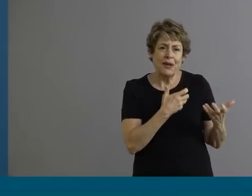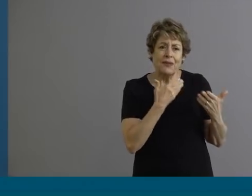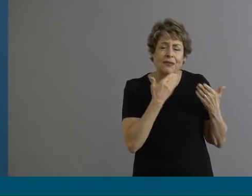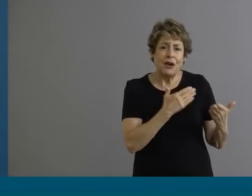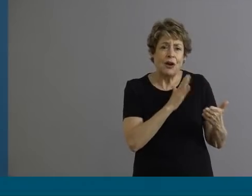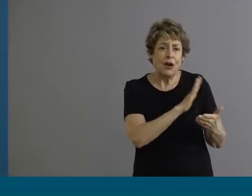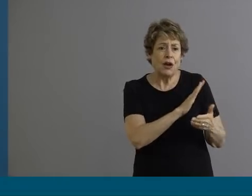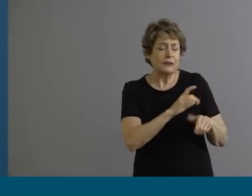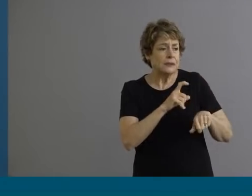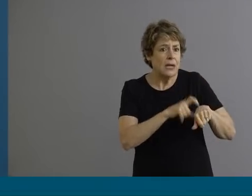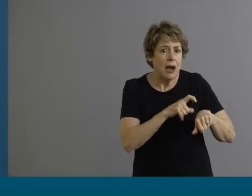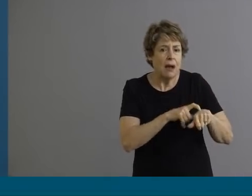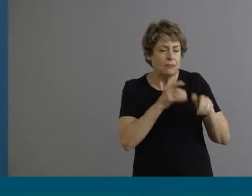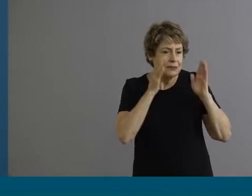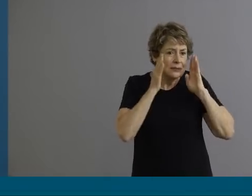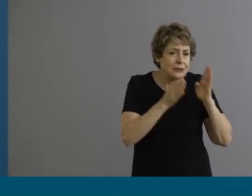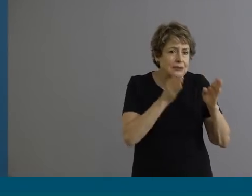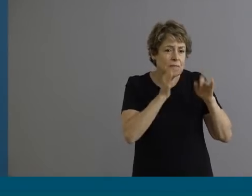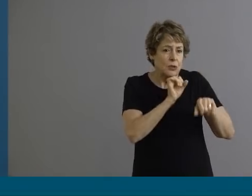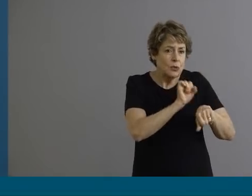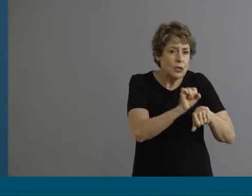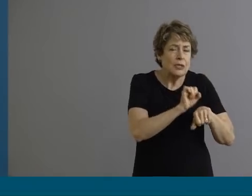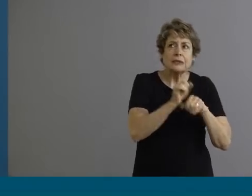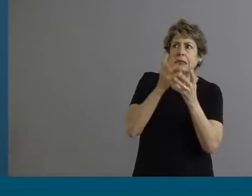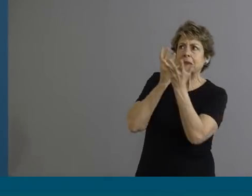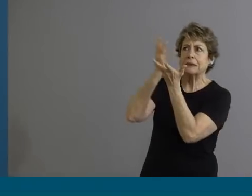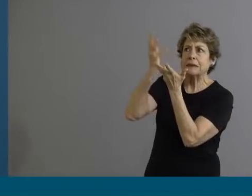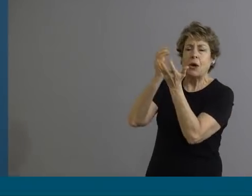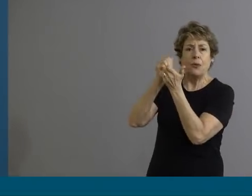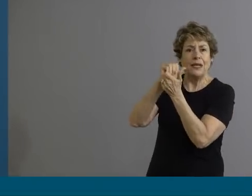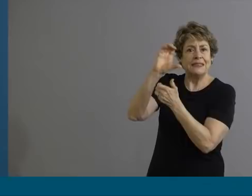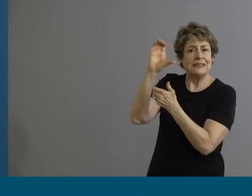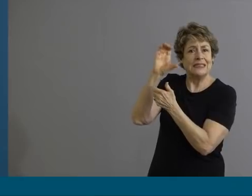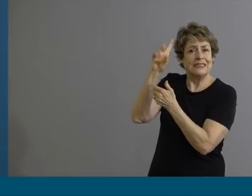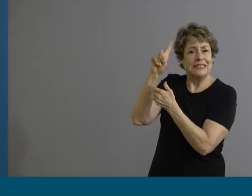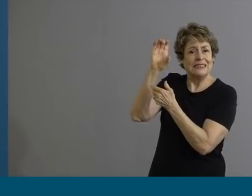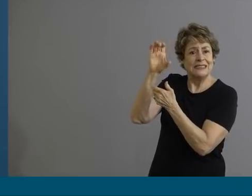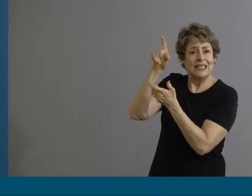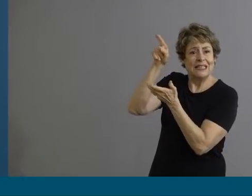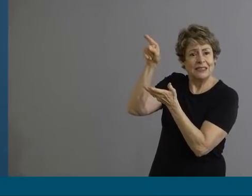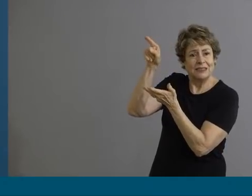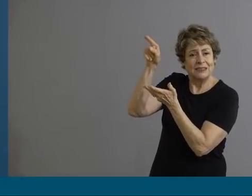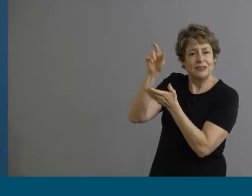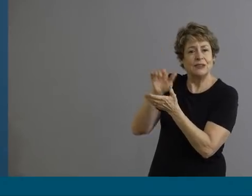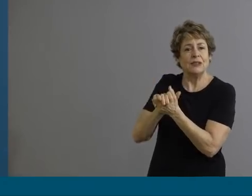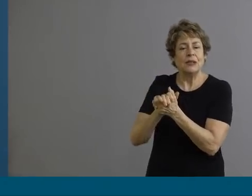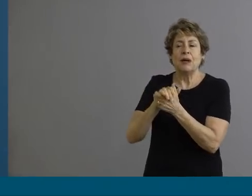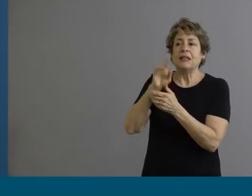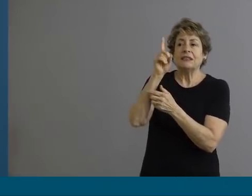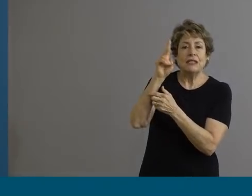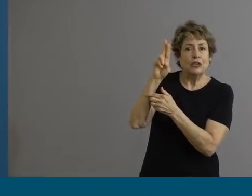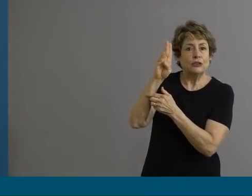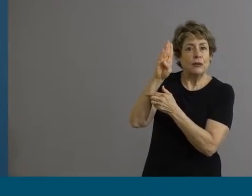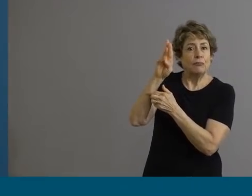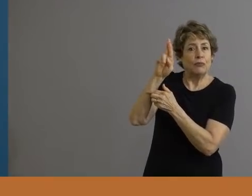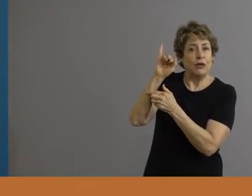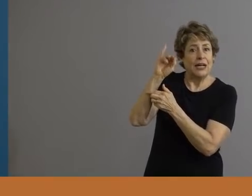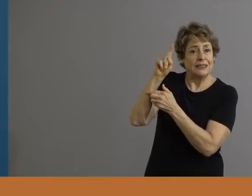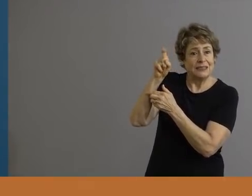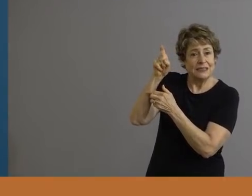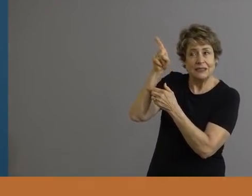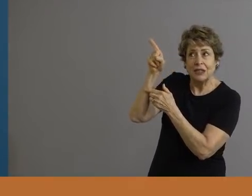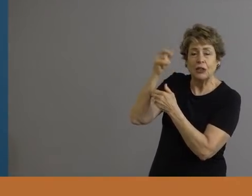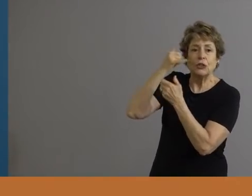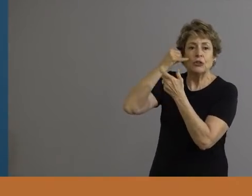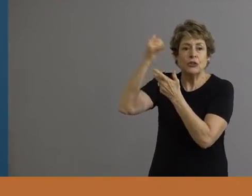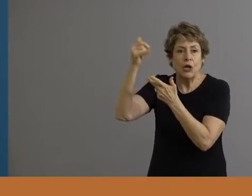with Centers for Disease Control, Dr. Deborah Christ, and the phone call today as well. Dr.